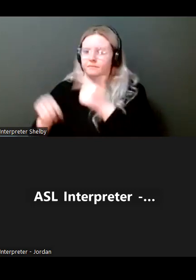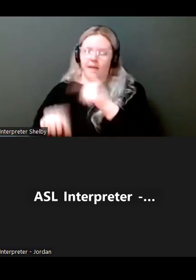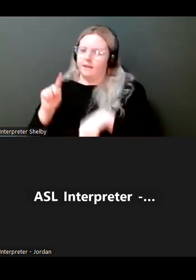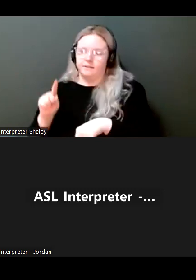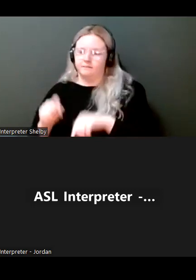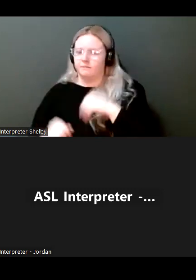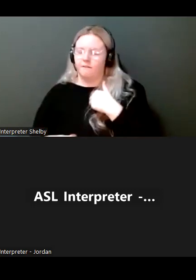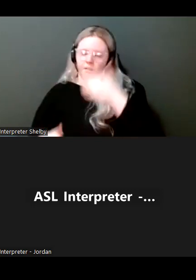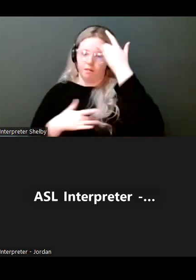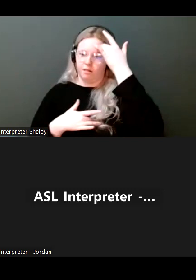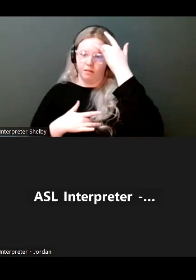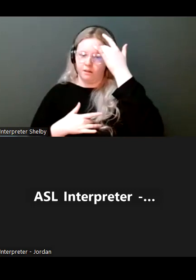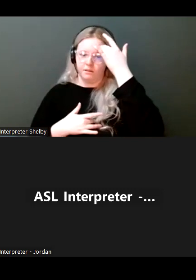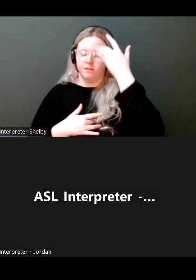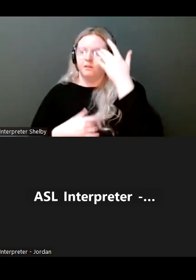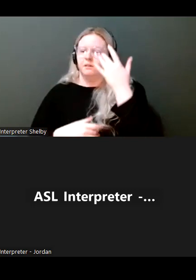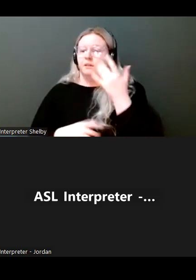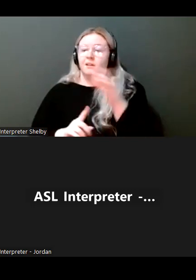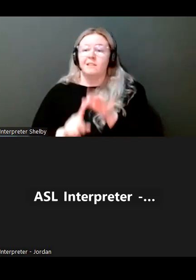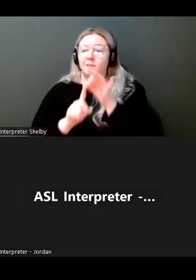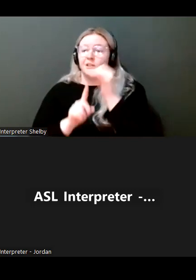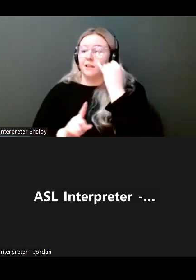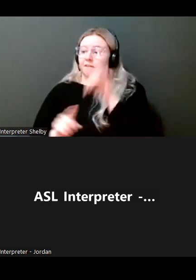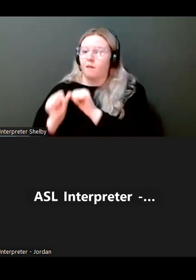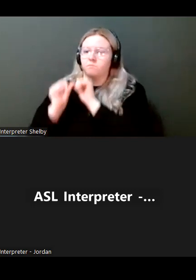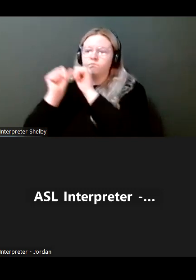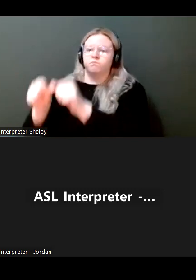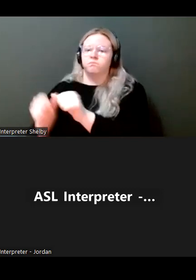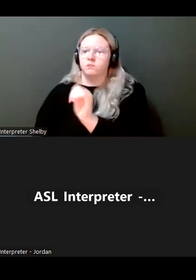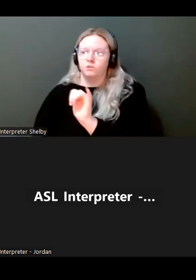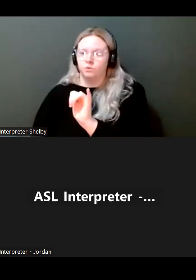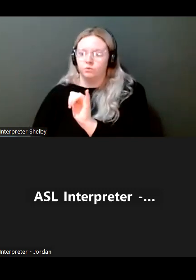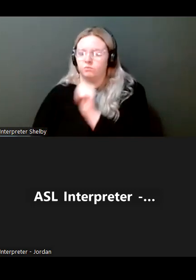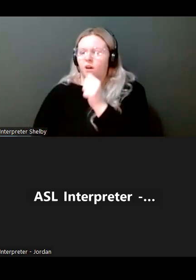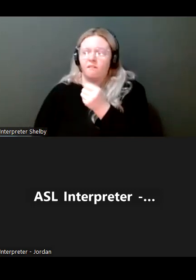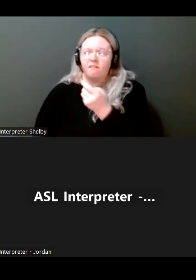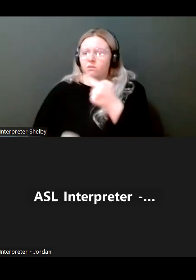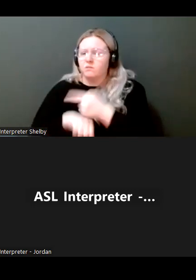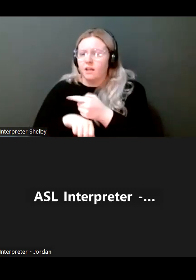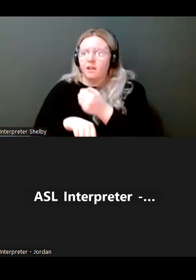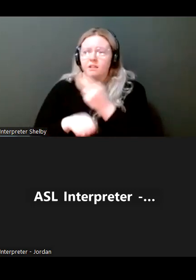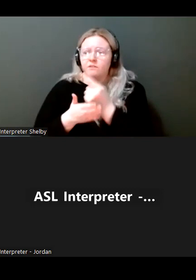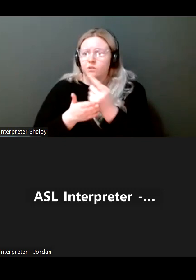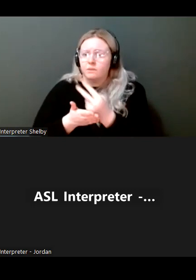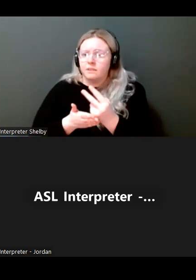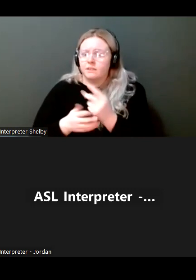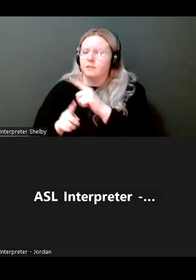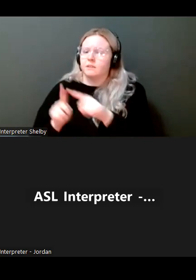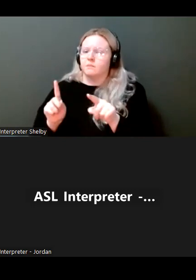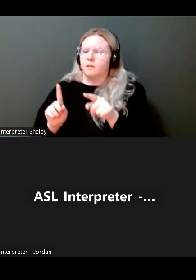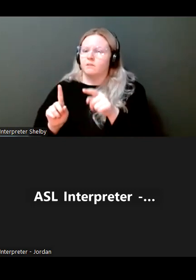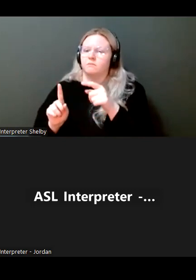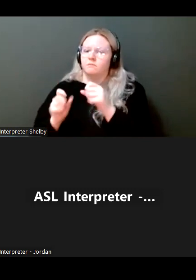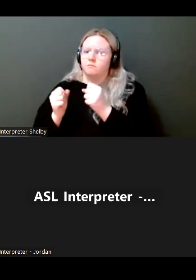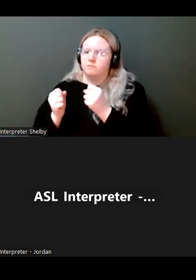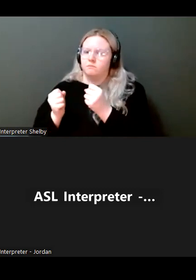And especially if these changes are long lasting. So it's not just for a few days or a few weeks, it's, going on, lasting